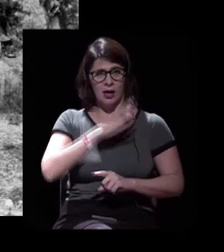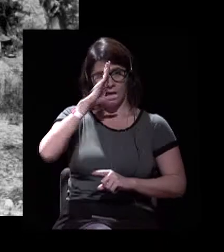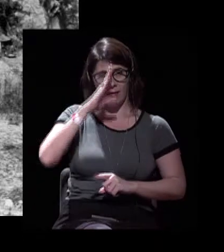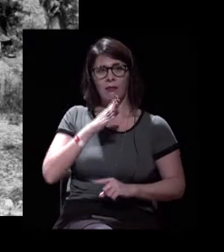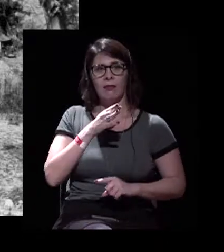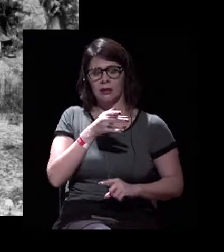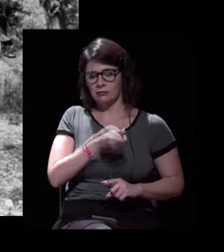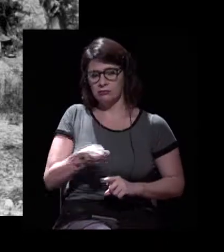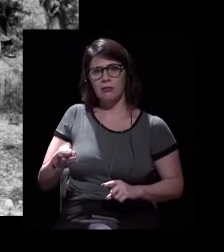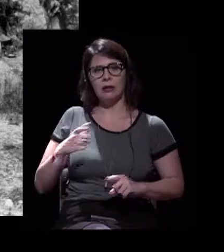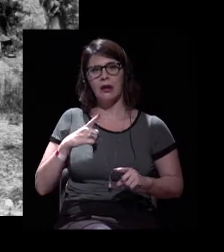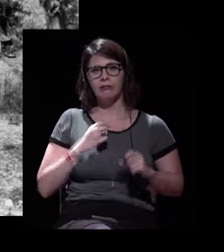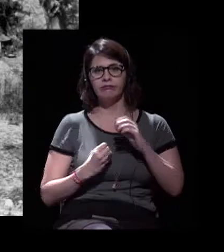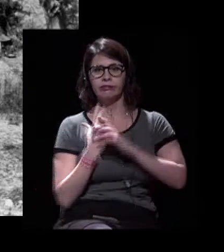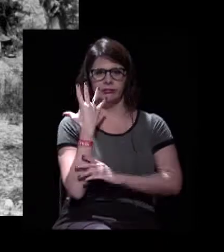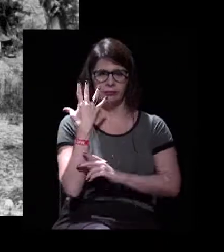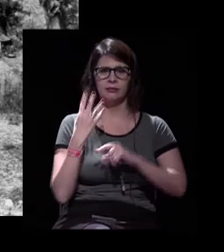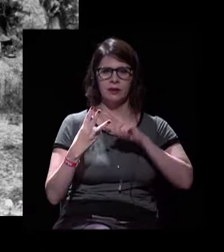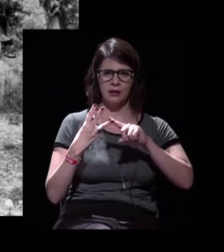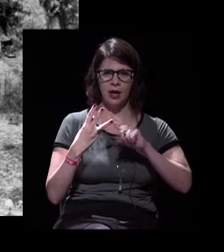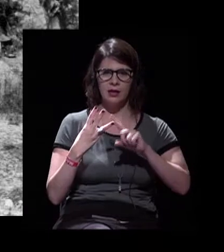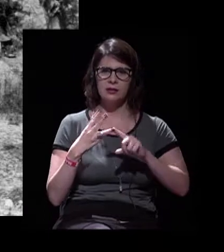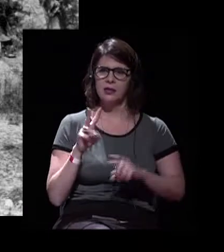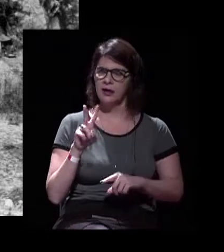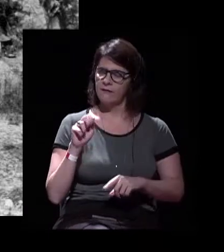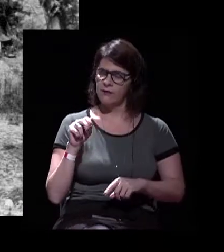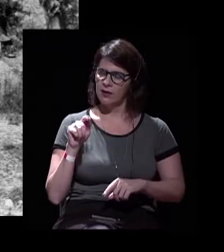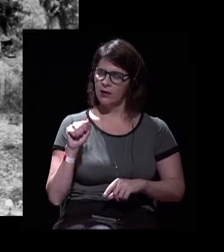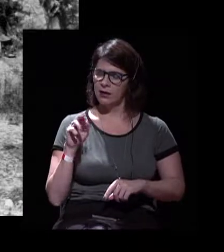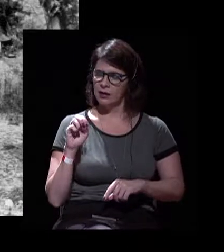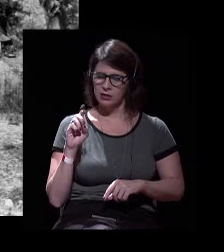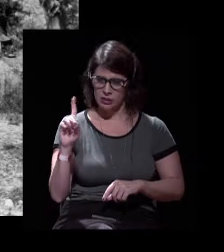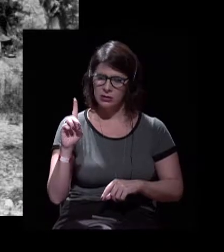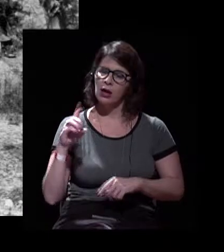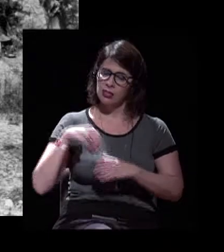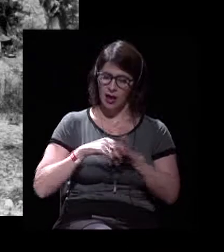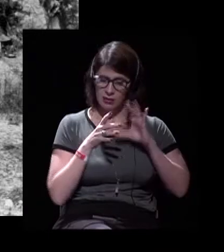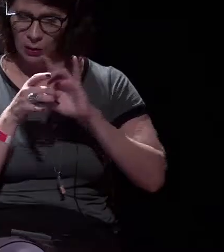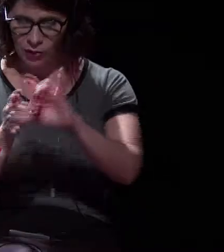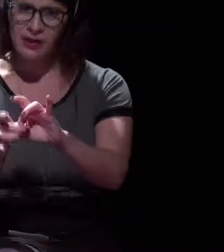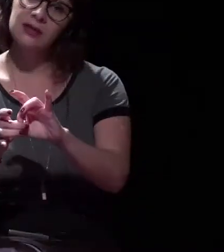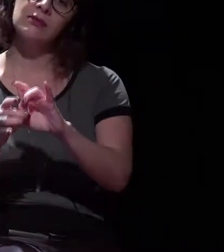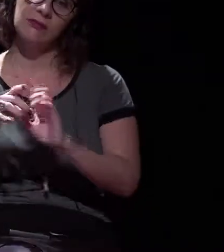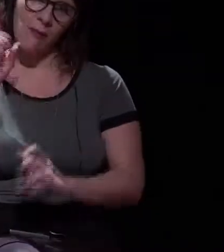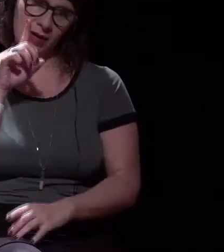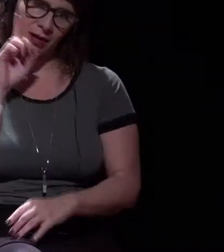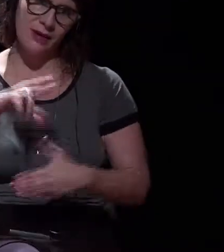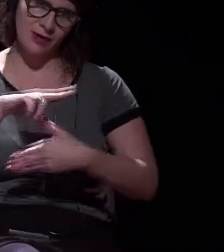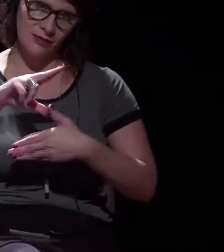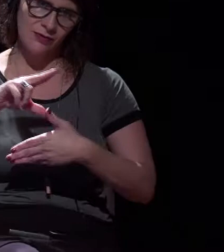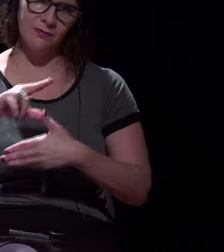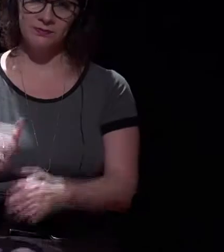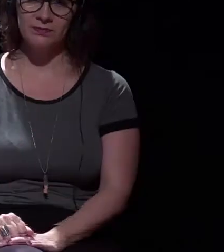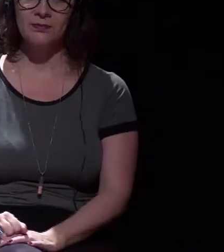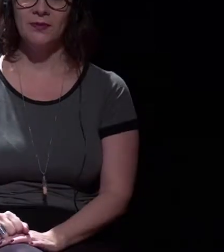of the avant-garde in the Latin American context, adding that the interplay between the successes and failures of desarrollismo is